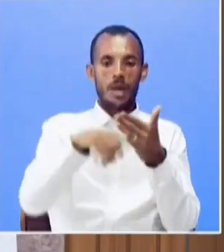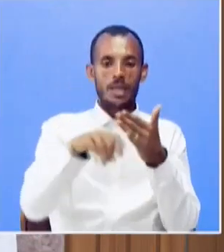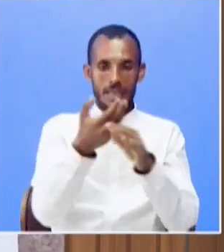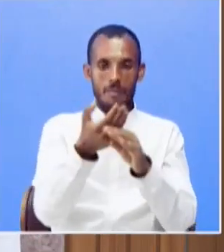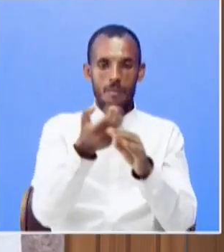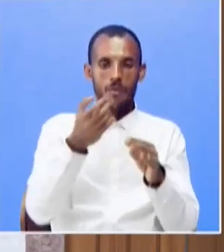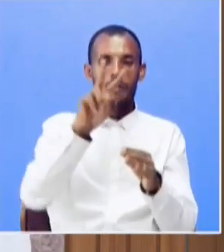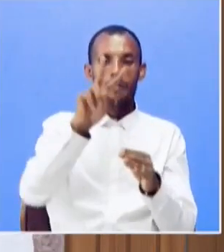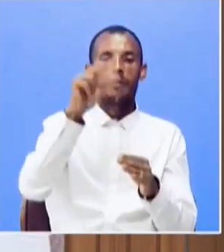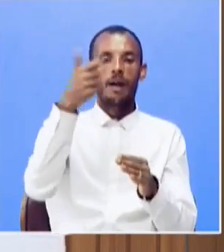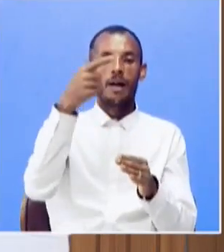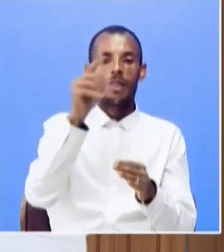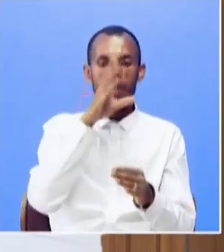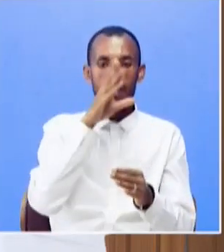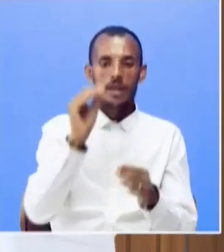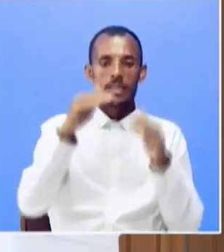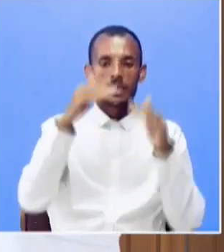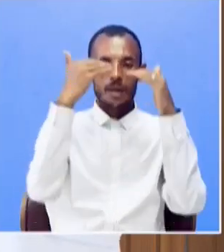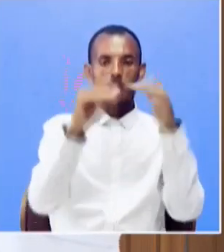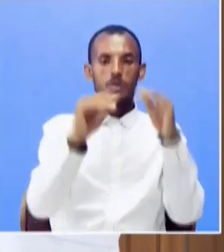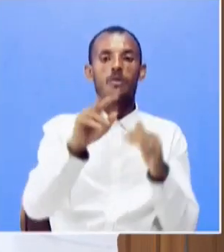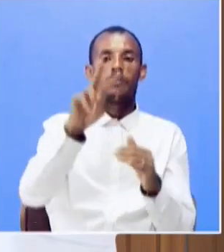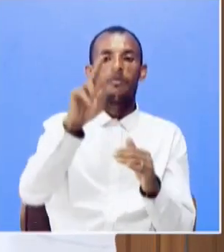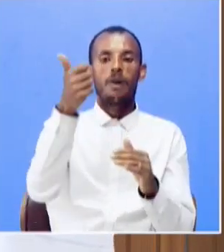VAT and the amount of VAT.